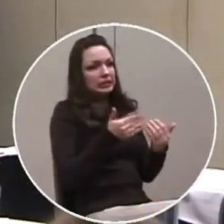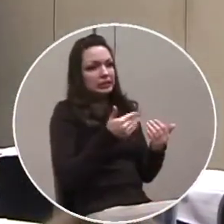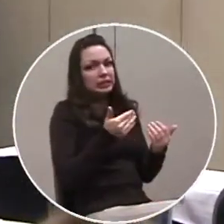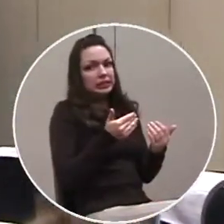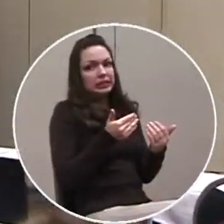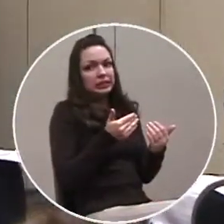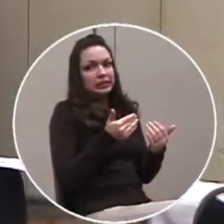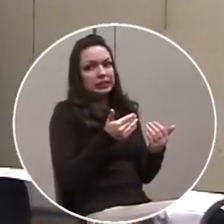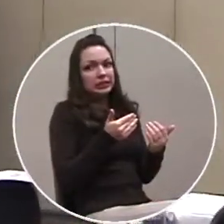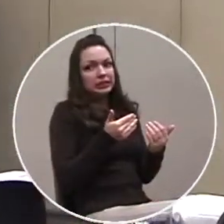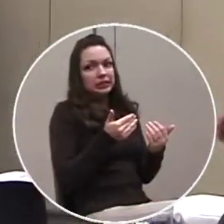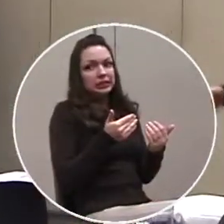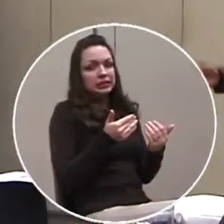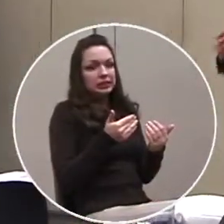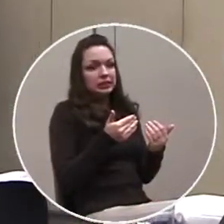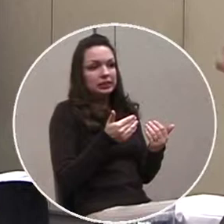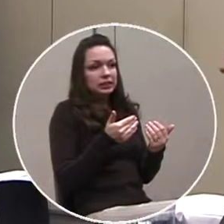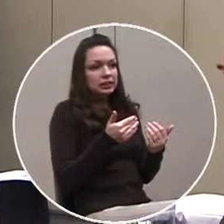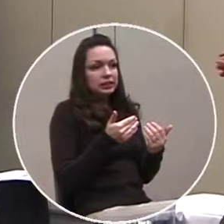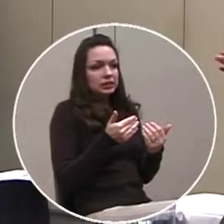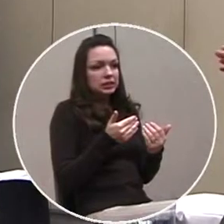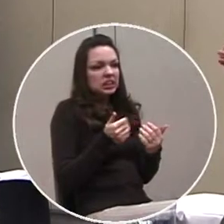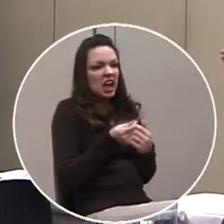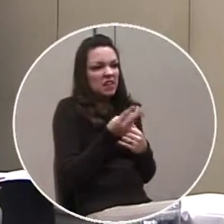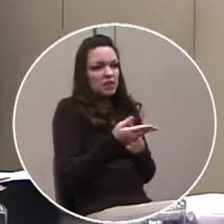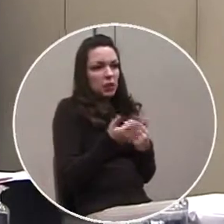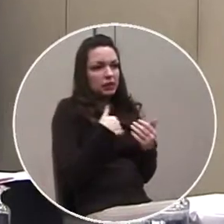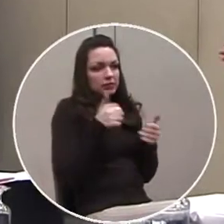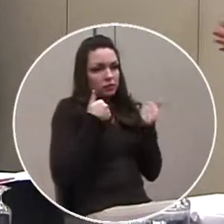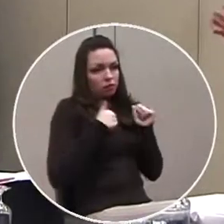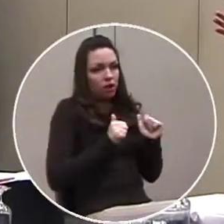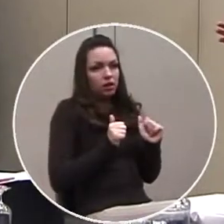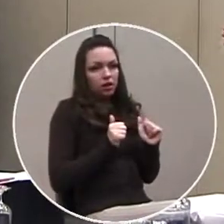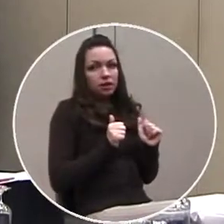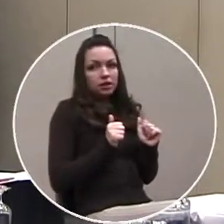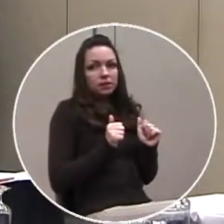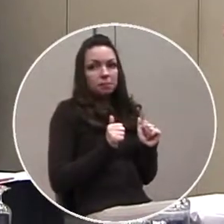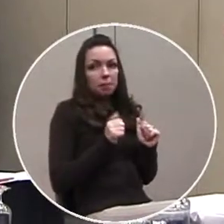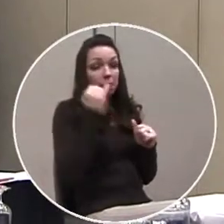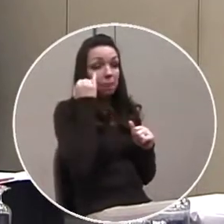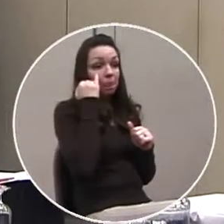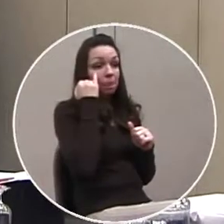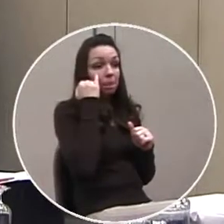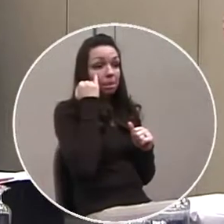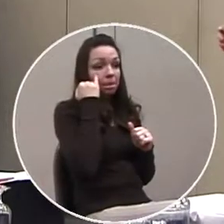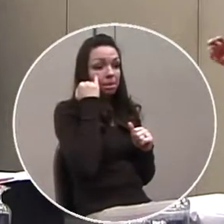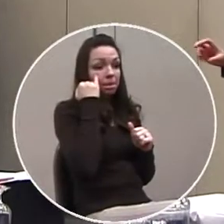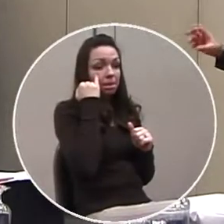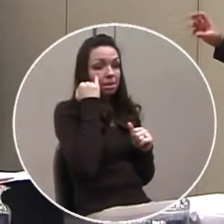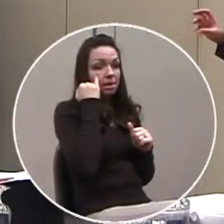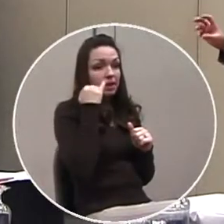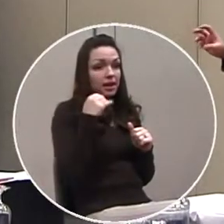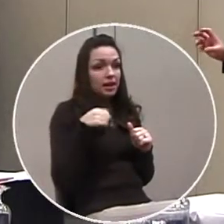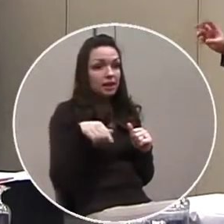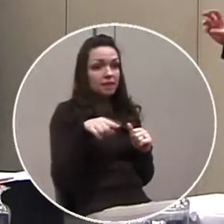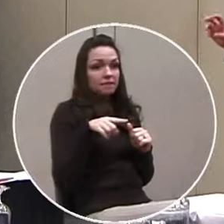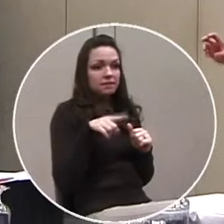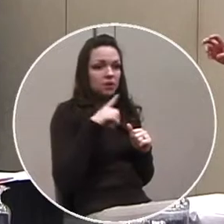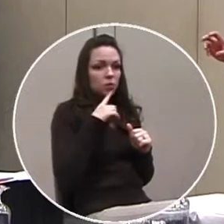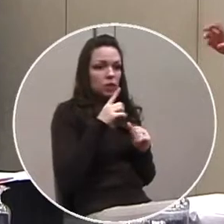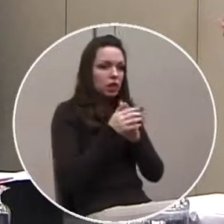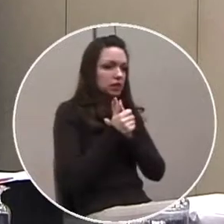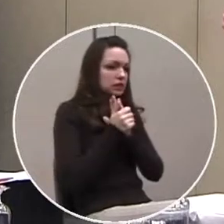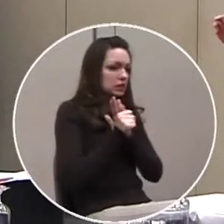easy. A couple of things that I try. One is if they get facile, they get skilled